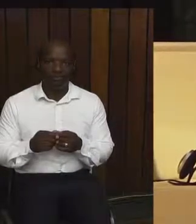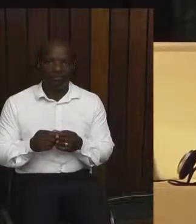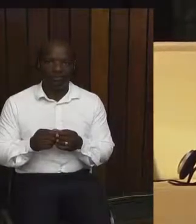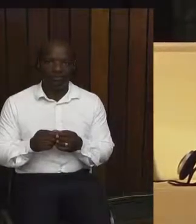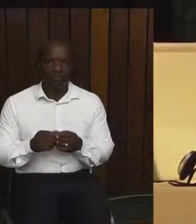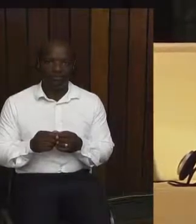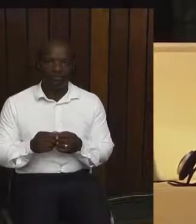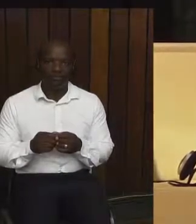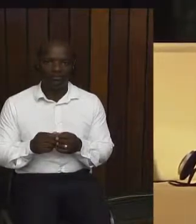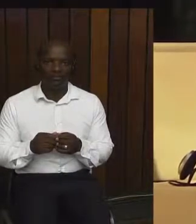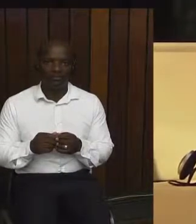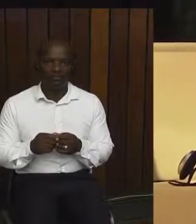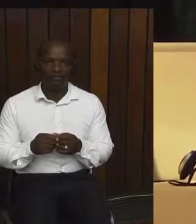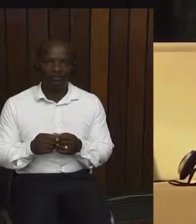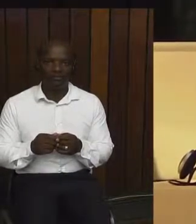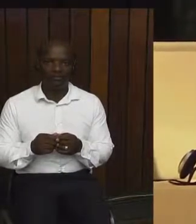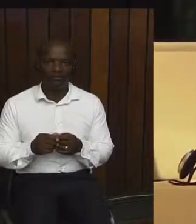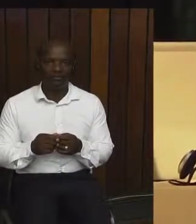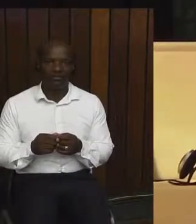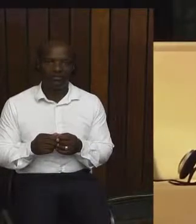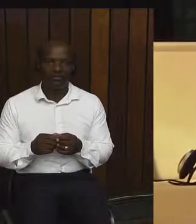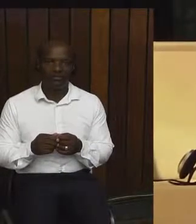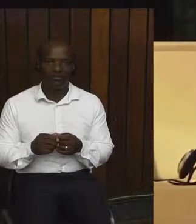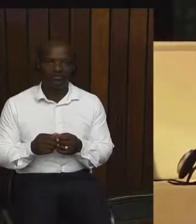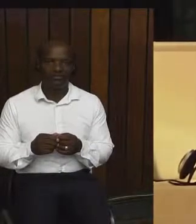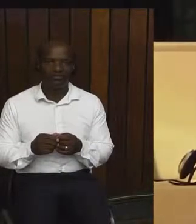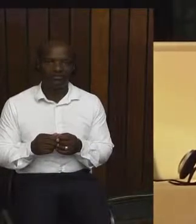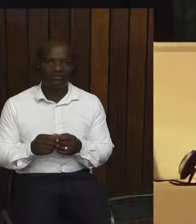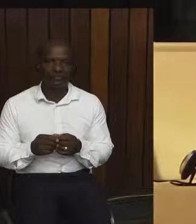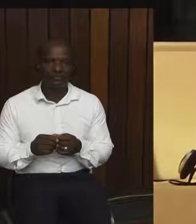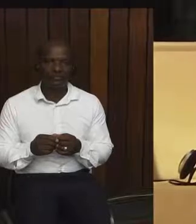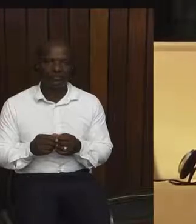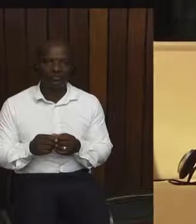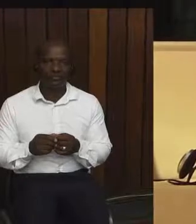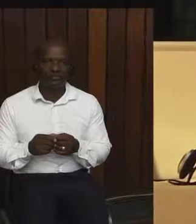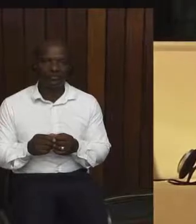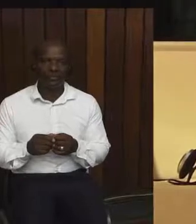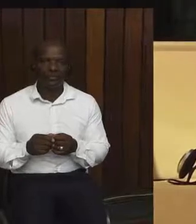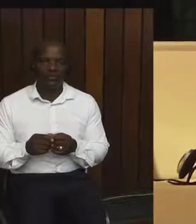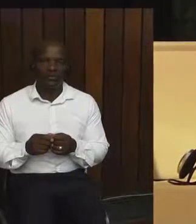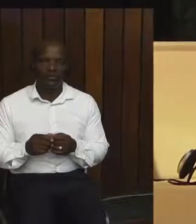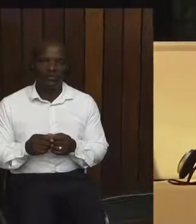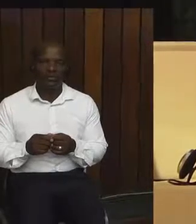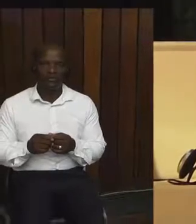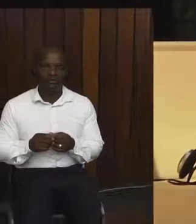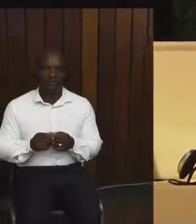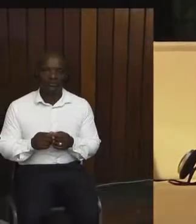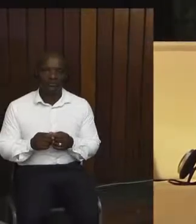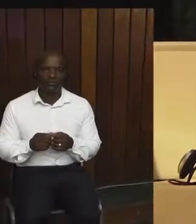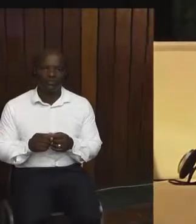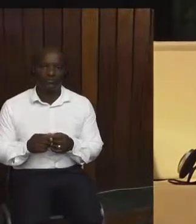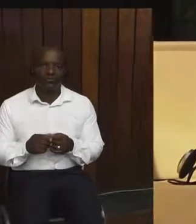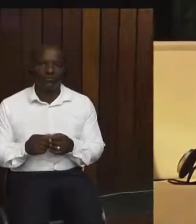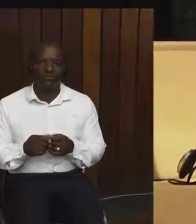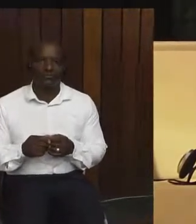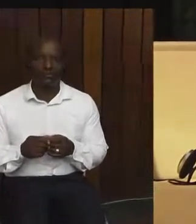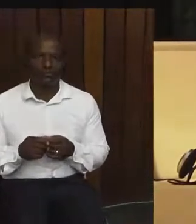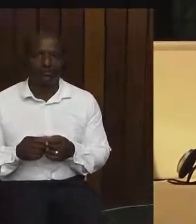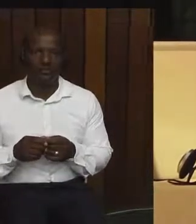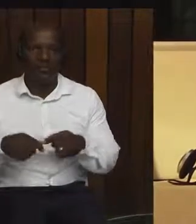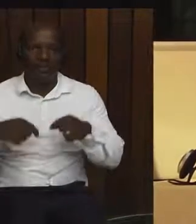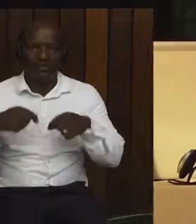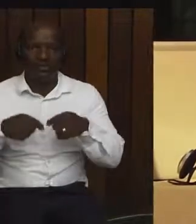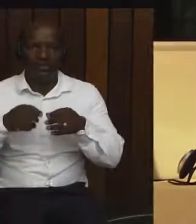by 112 million, of which it's somewhere around 1%. So during this